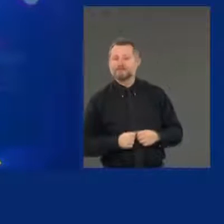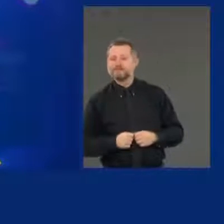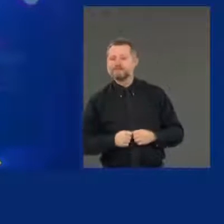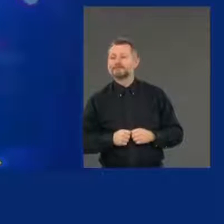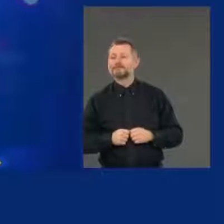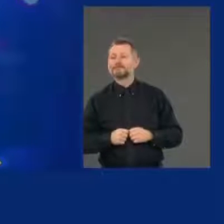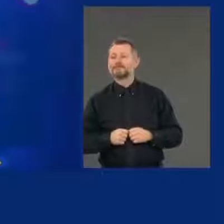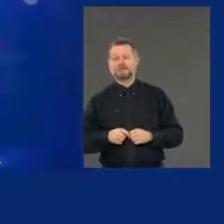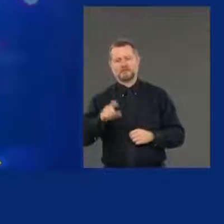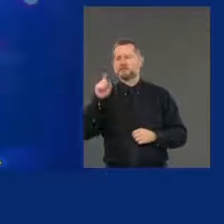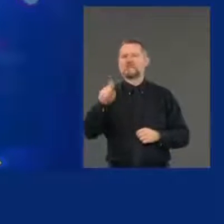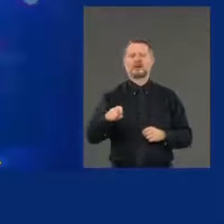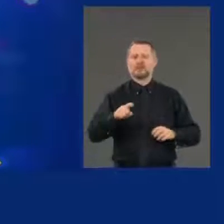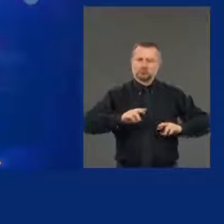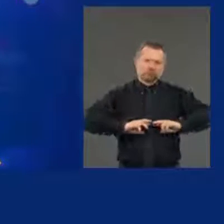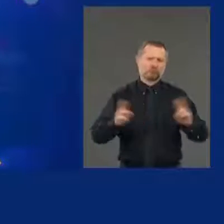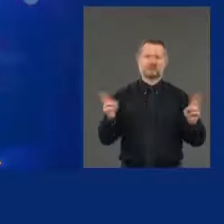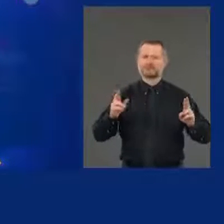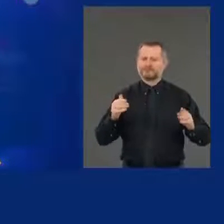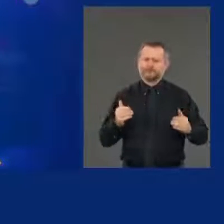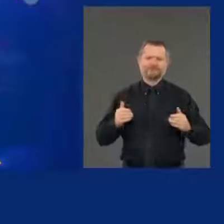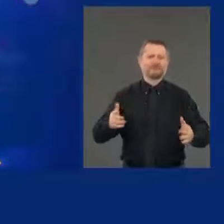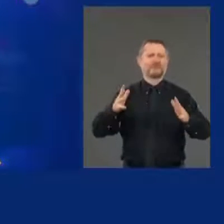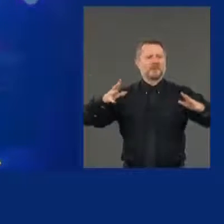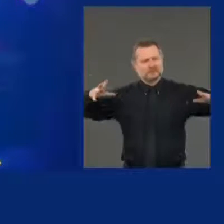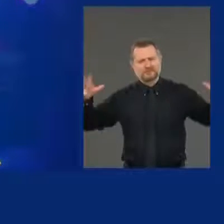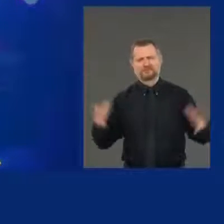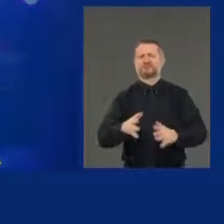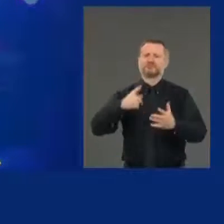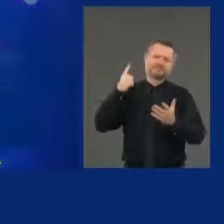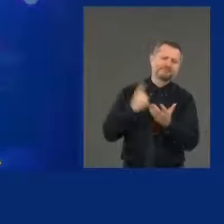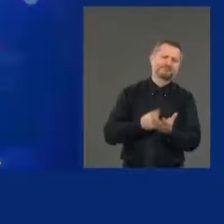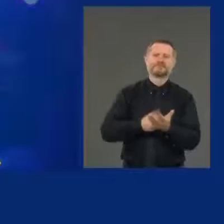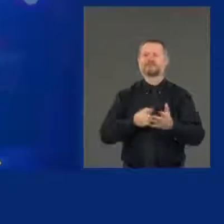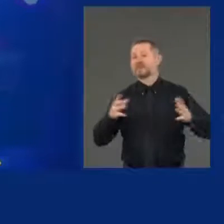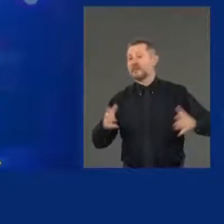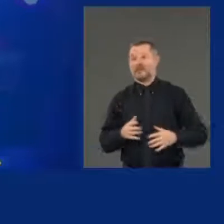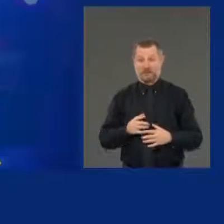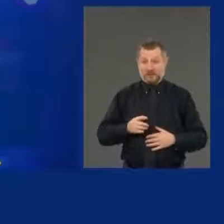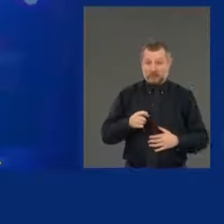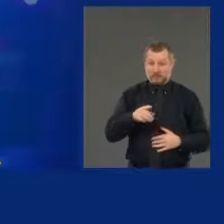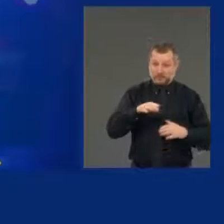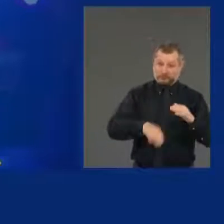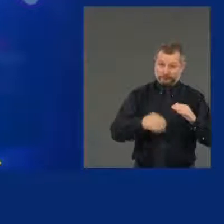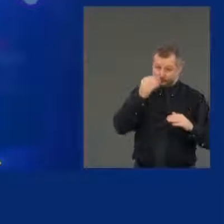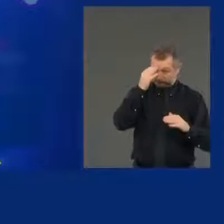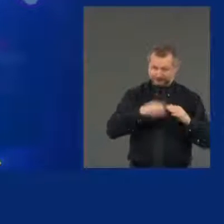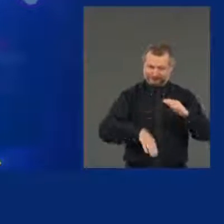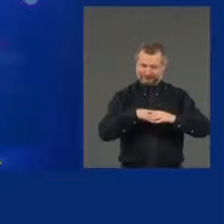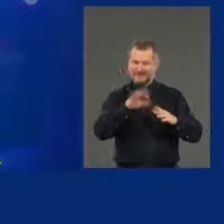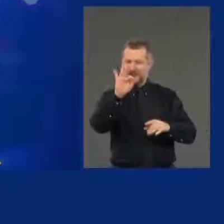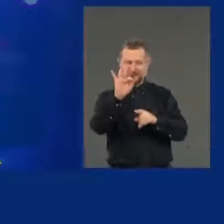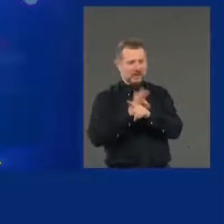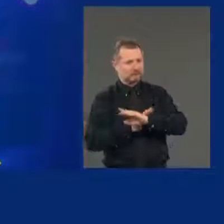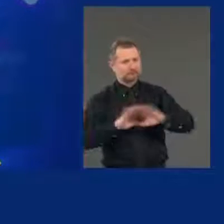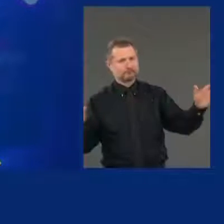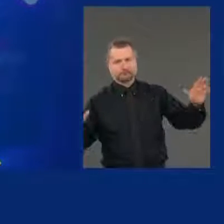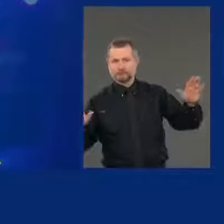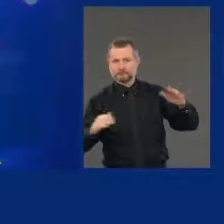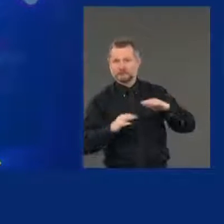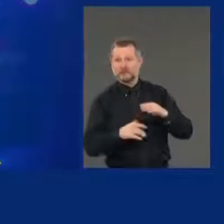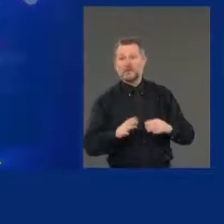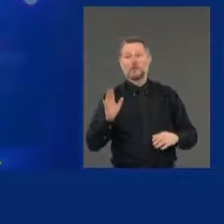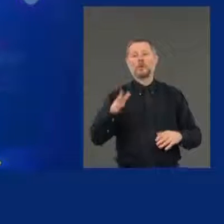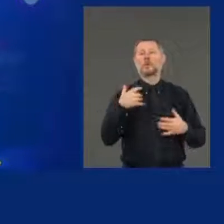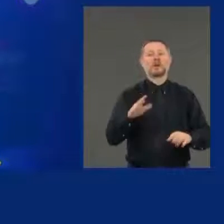come to the table and start to redesign, because the clock is ticking. Time is wasting.